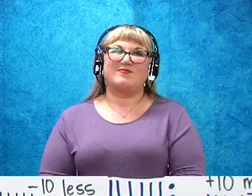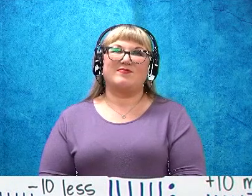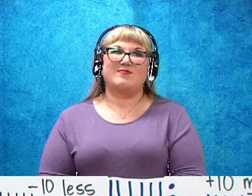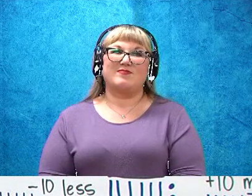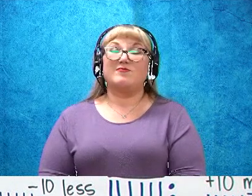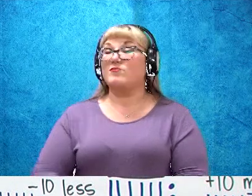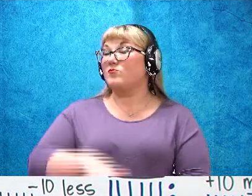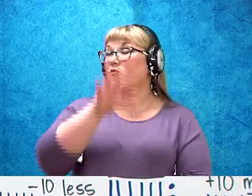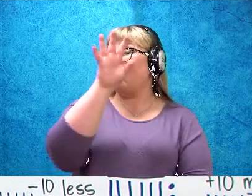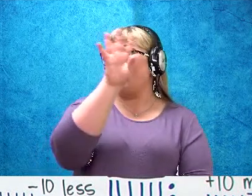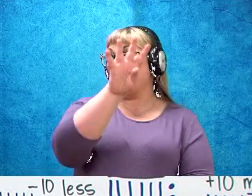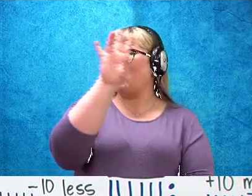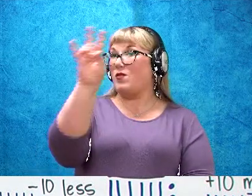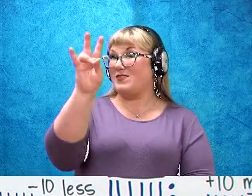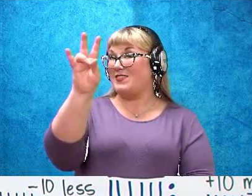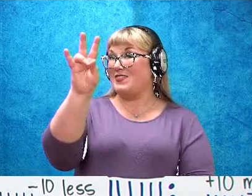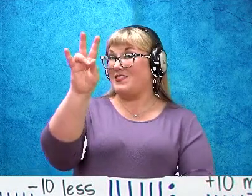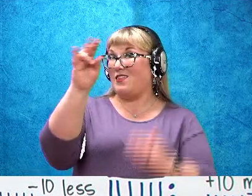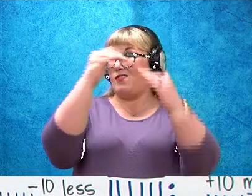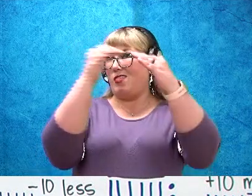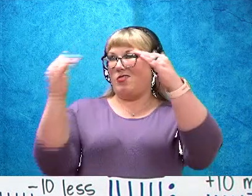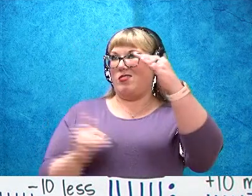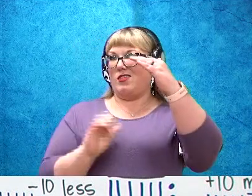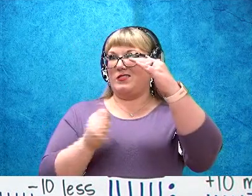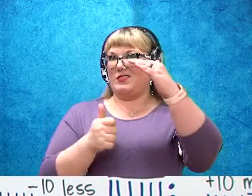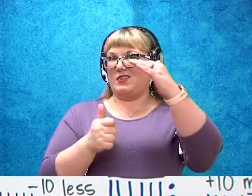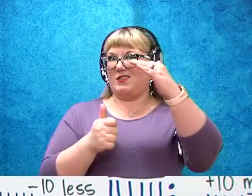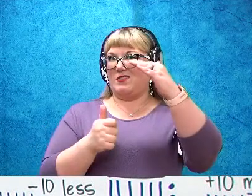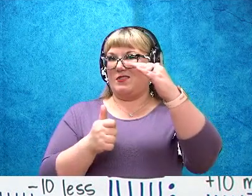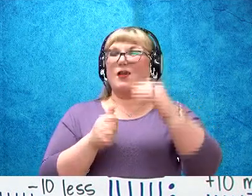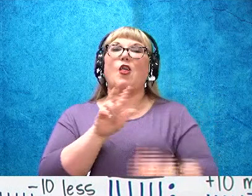$47 and 10 less will give us